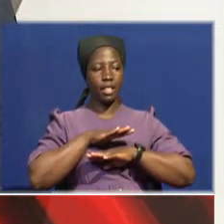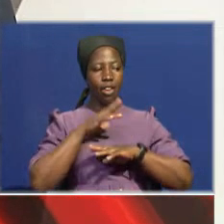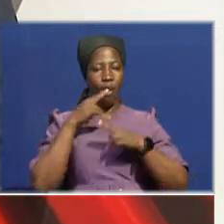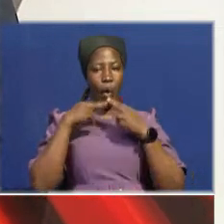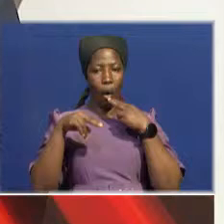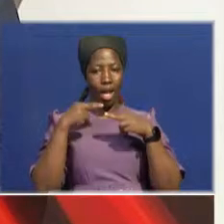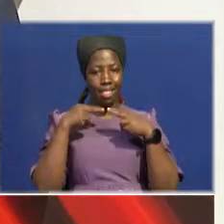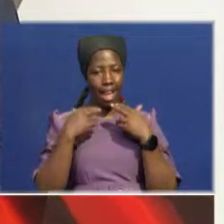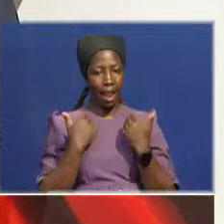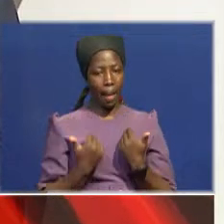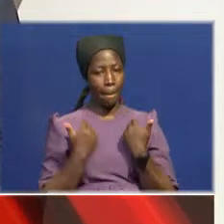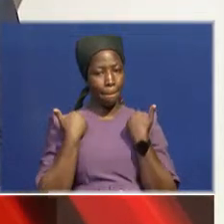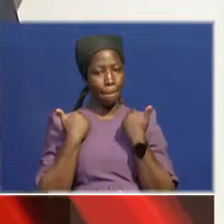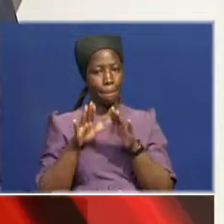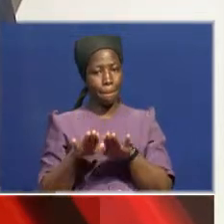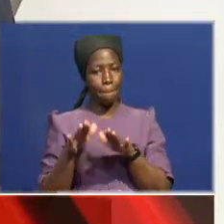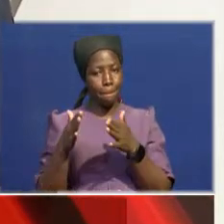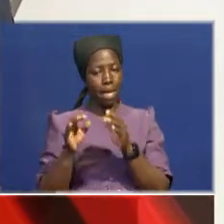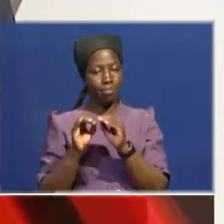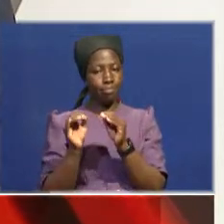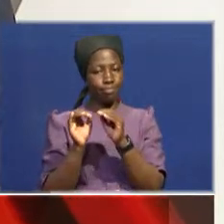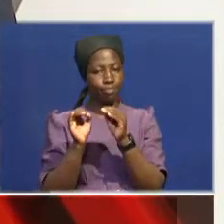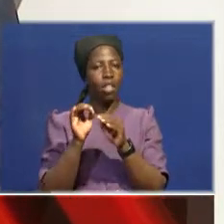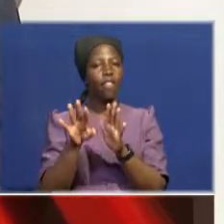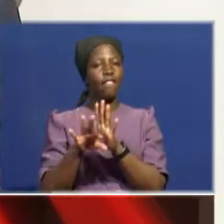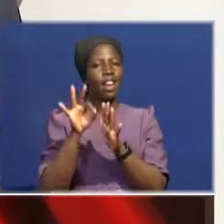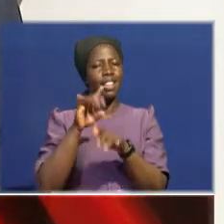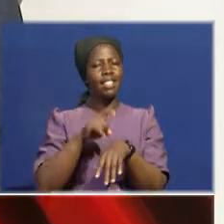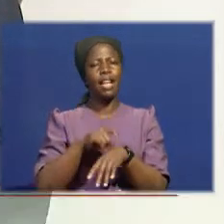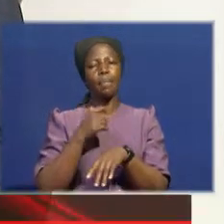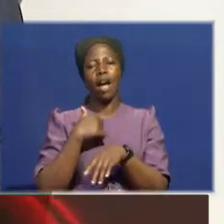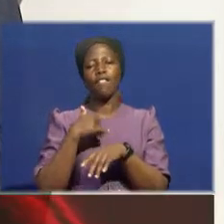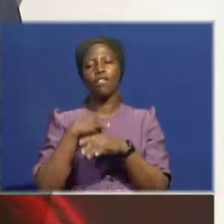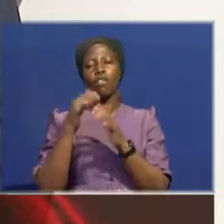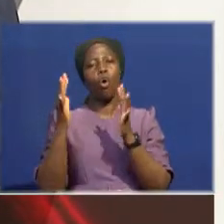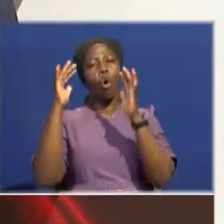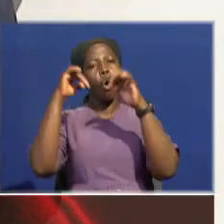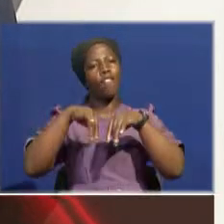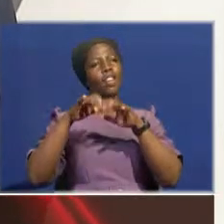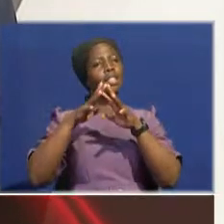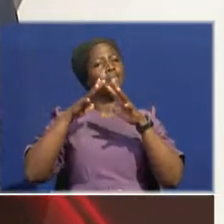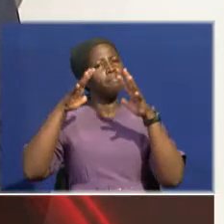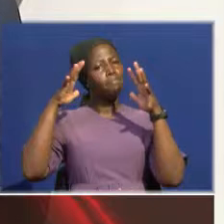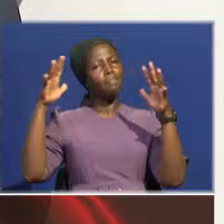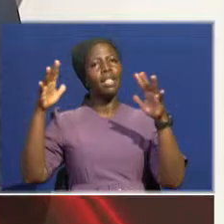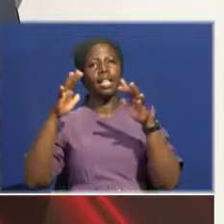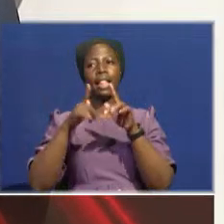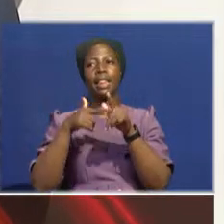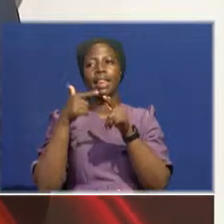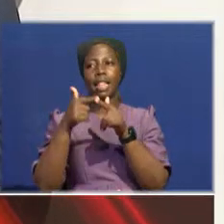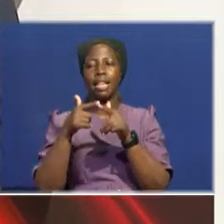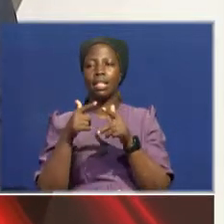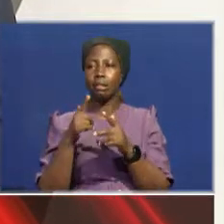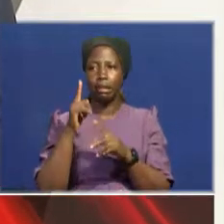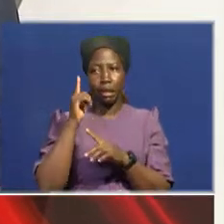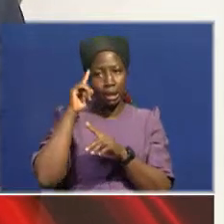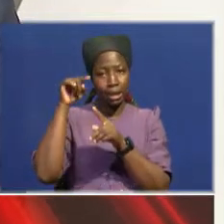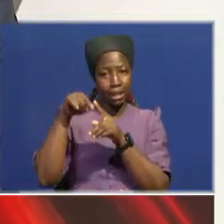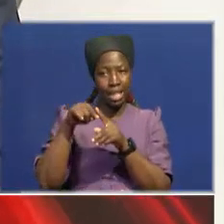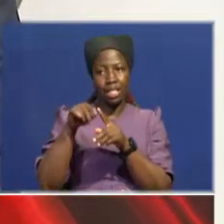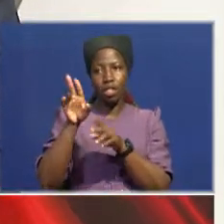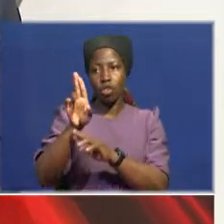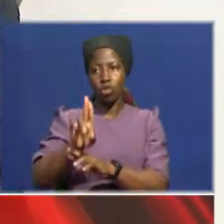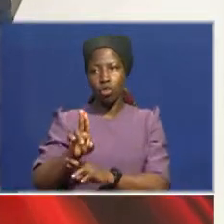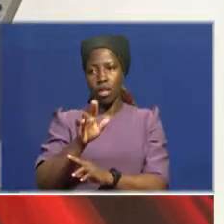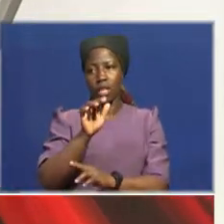hotel beds. Mm-hmm. So you find when we have big conferences, we tend to spill over now to Airbnbs. And